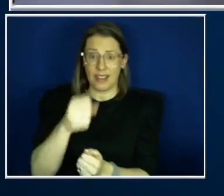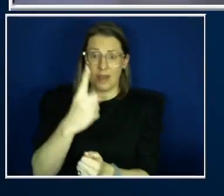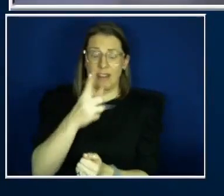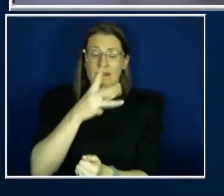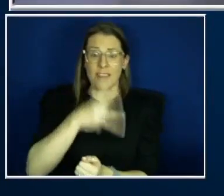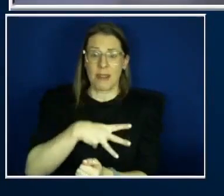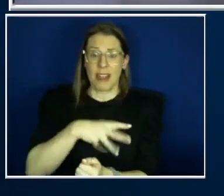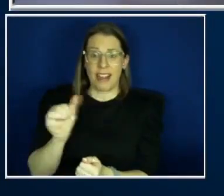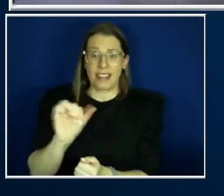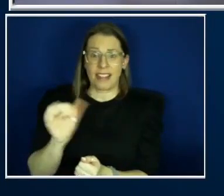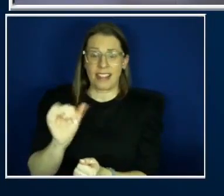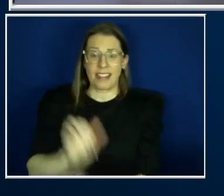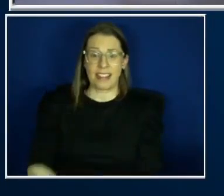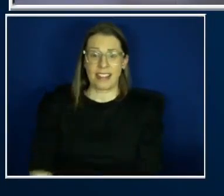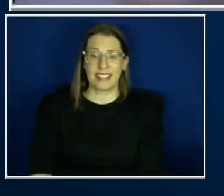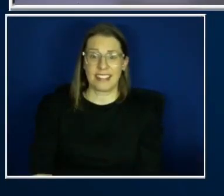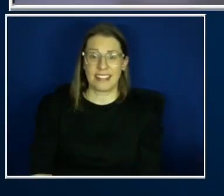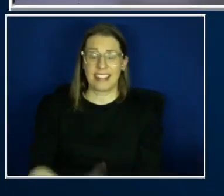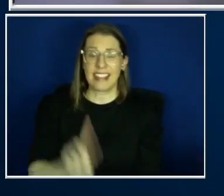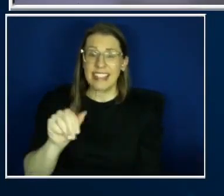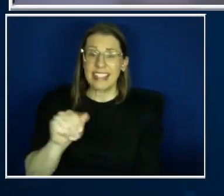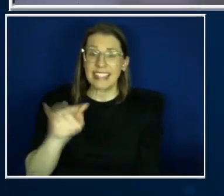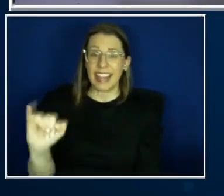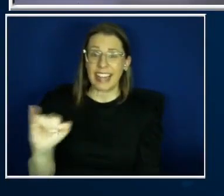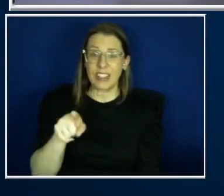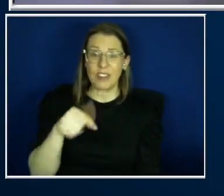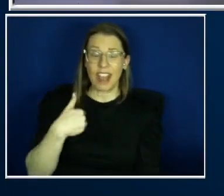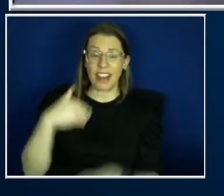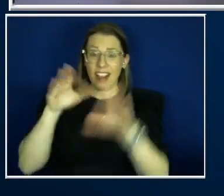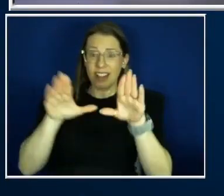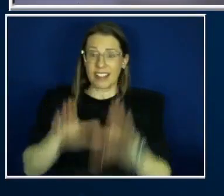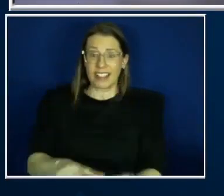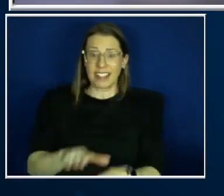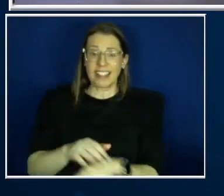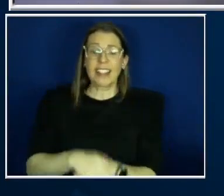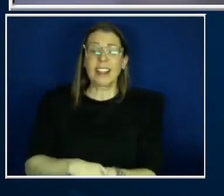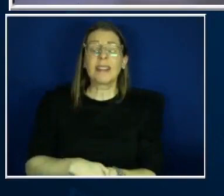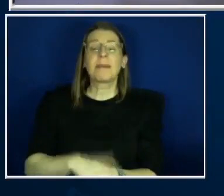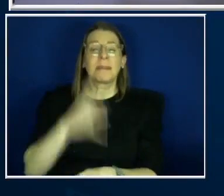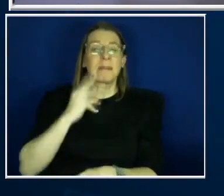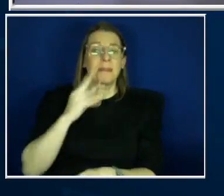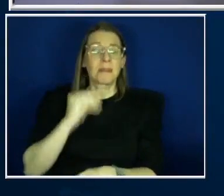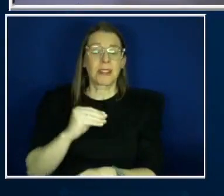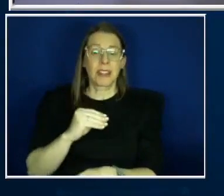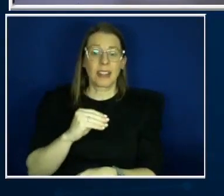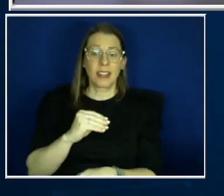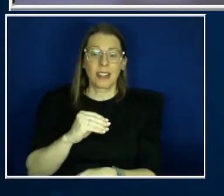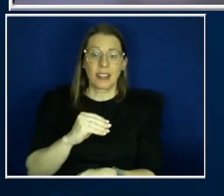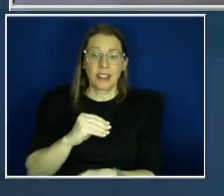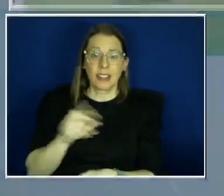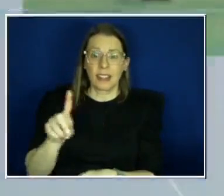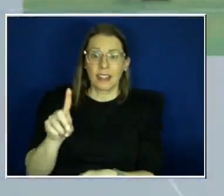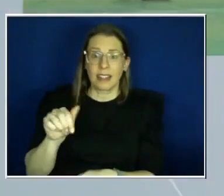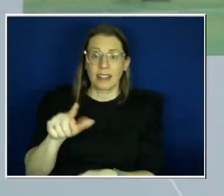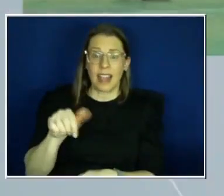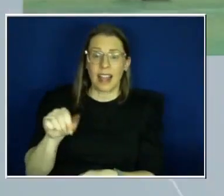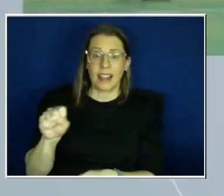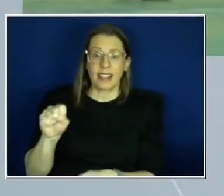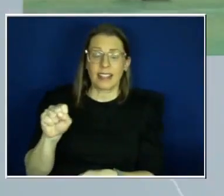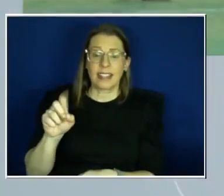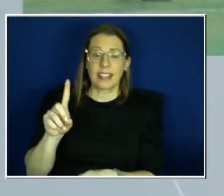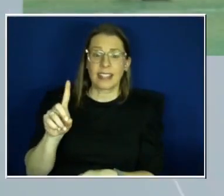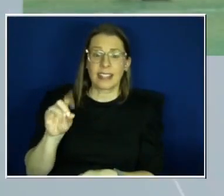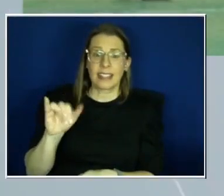Dani Welniak. So you had awesome experience playing professional football, wide receiver for the Dallas Diamonds, full pads, 11